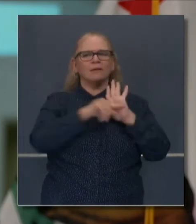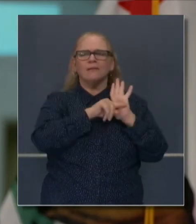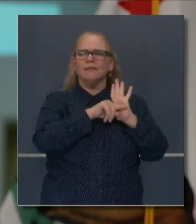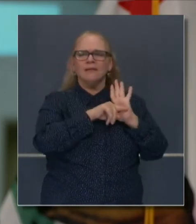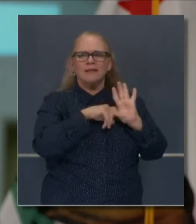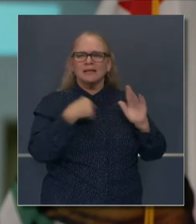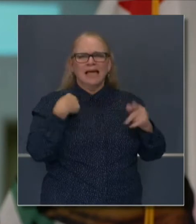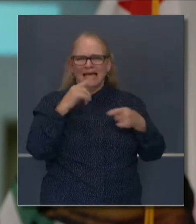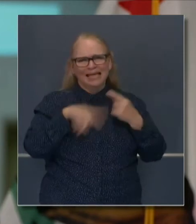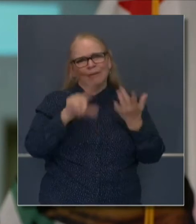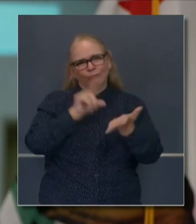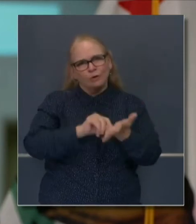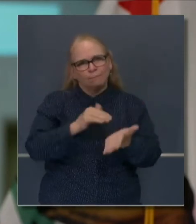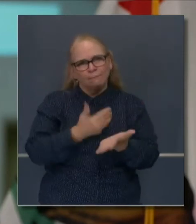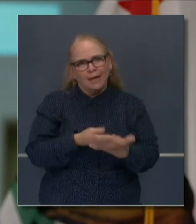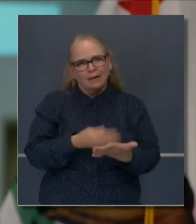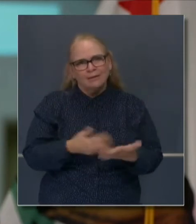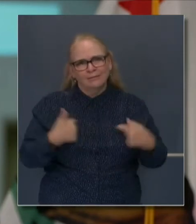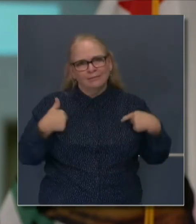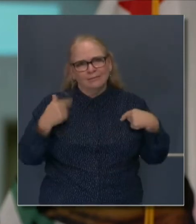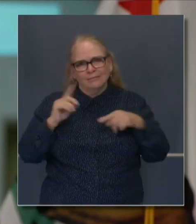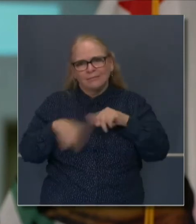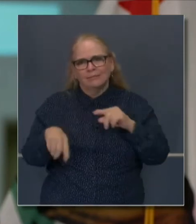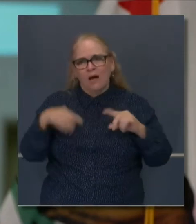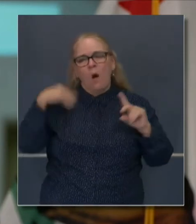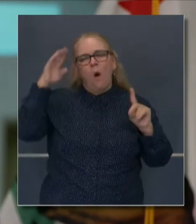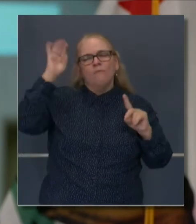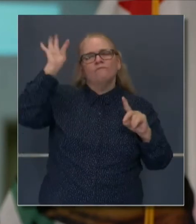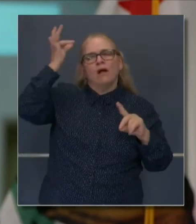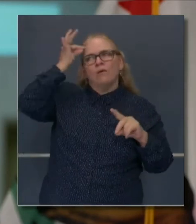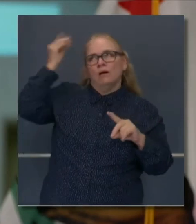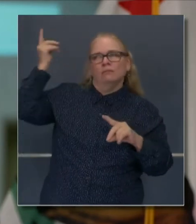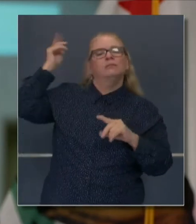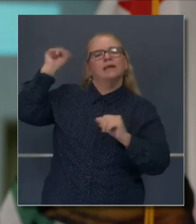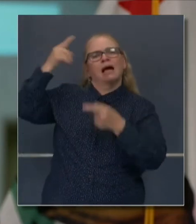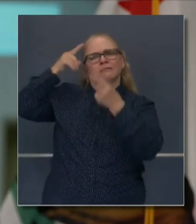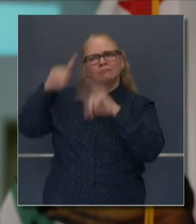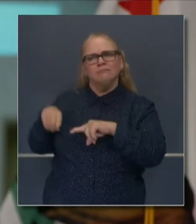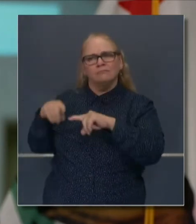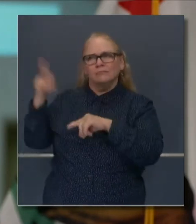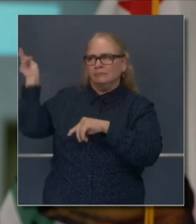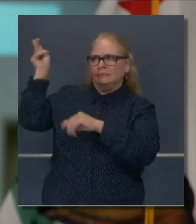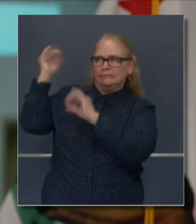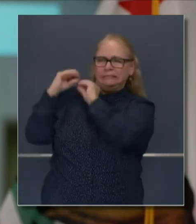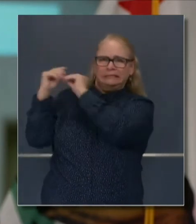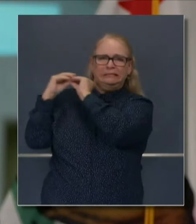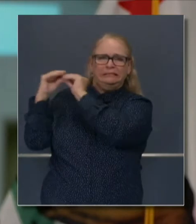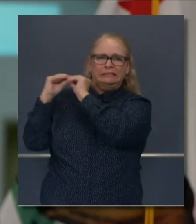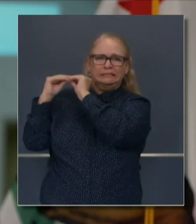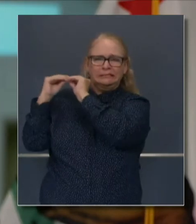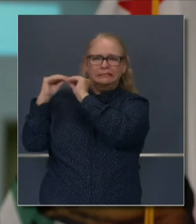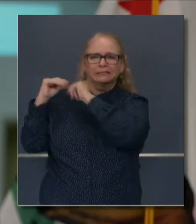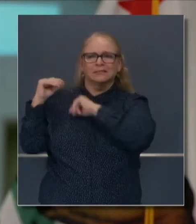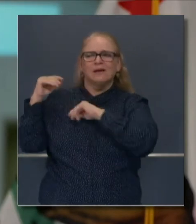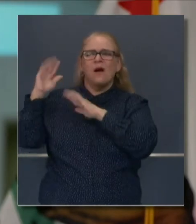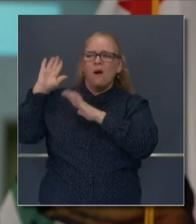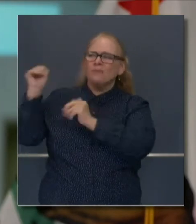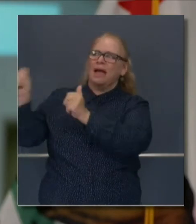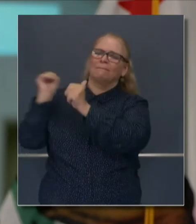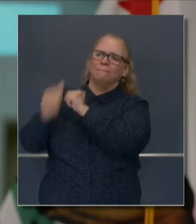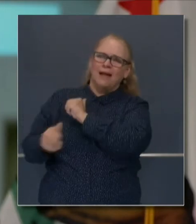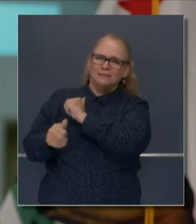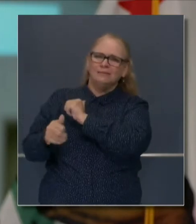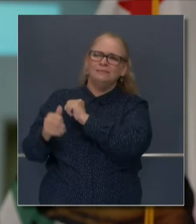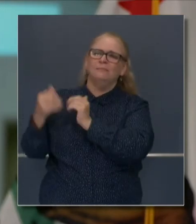would support additional stimulus, and we're still hopeful that they may occur. Accordingly, you may have seen over the weekend, last